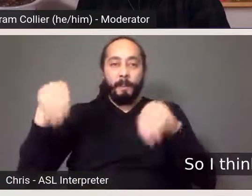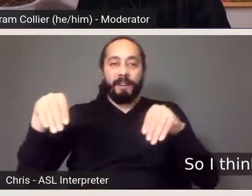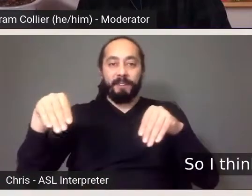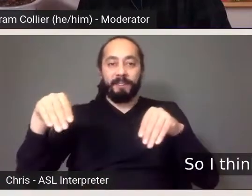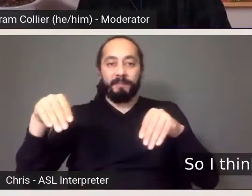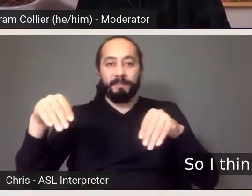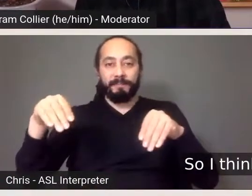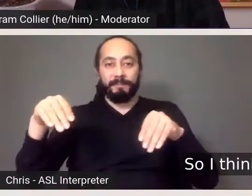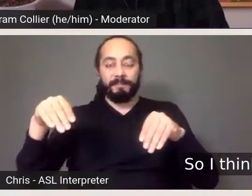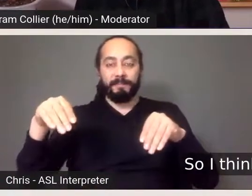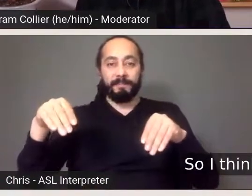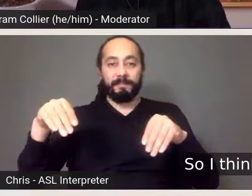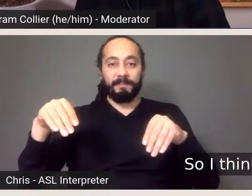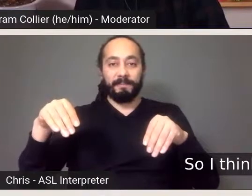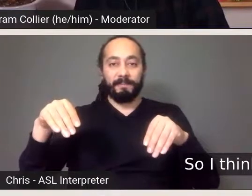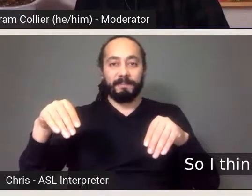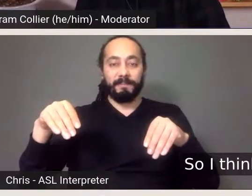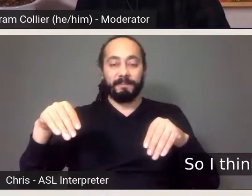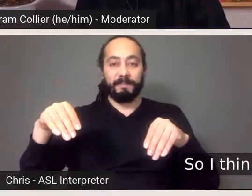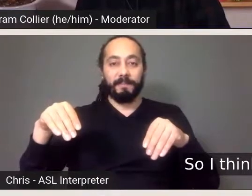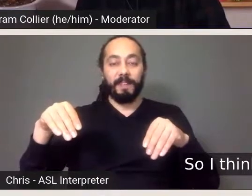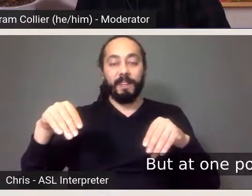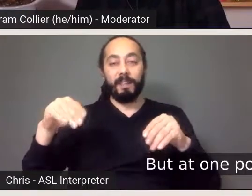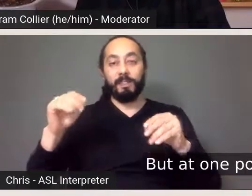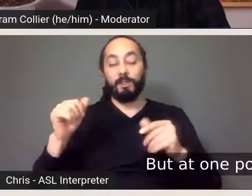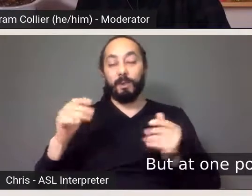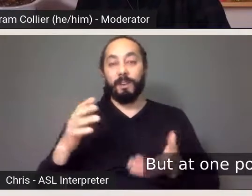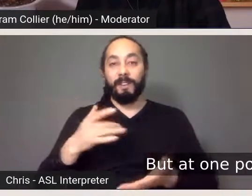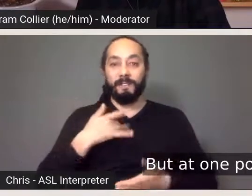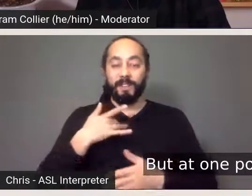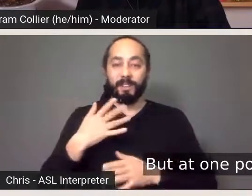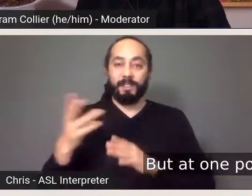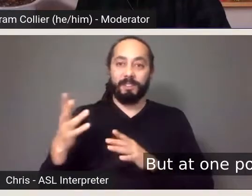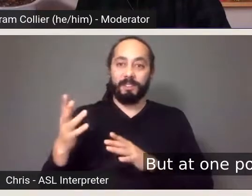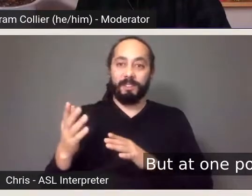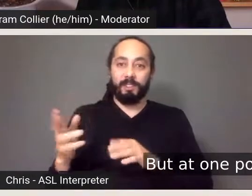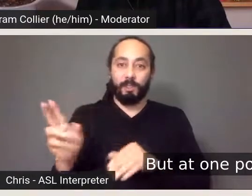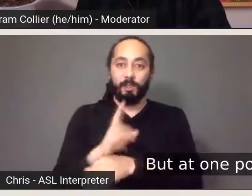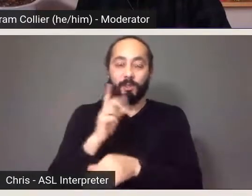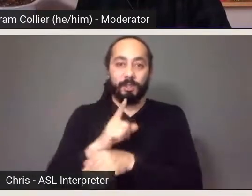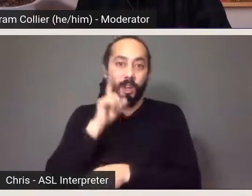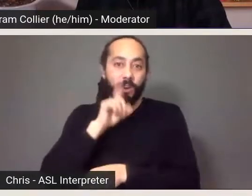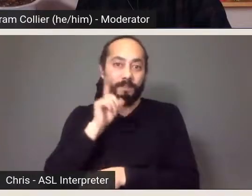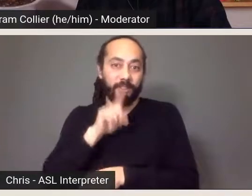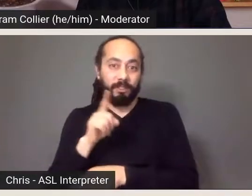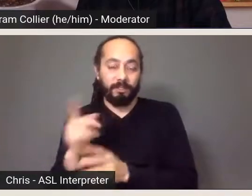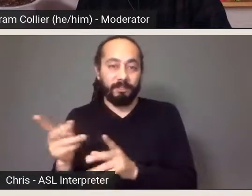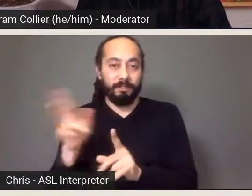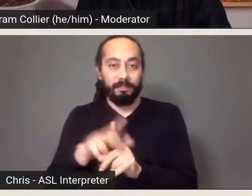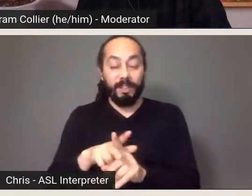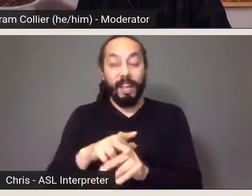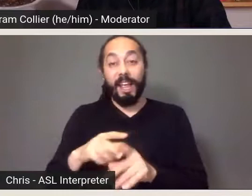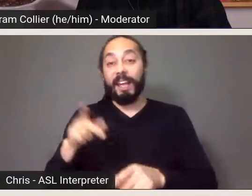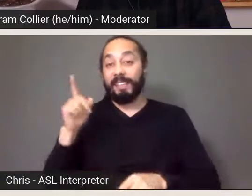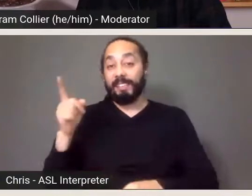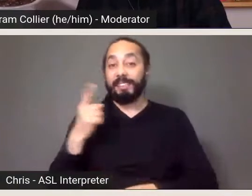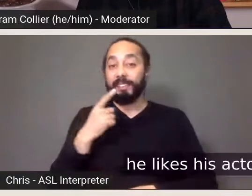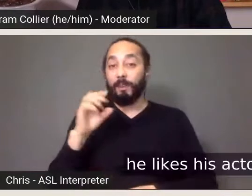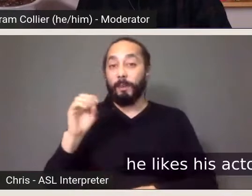bunraku. So I think artificiality, at one point, Obayashi said he